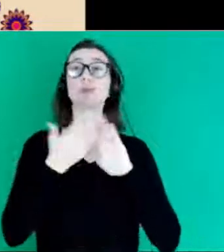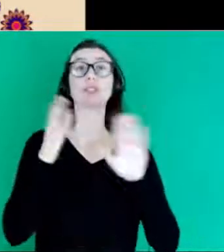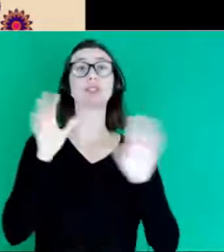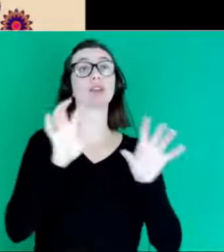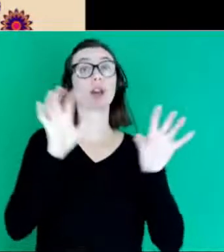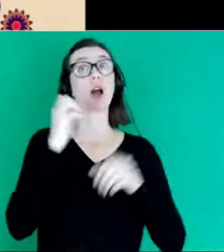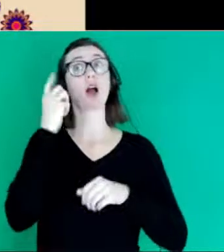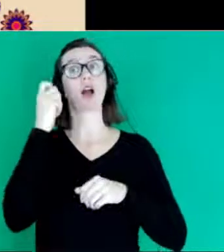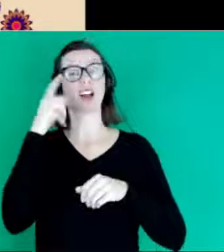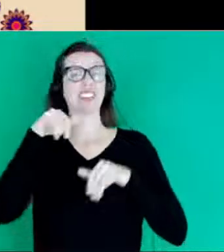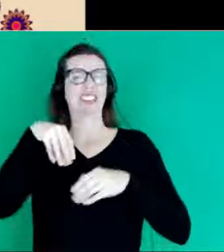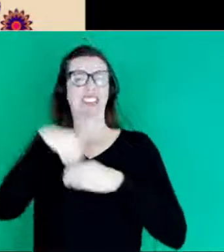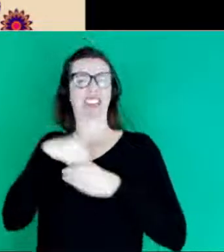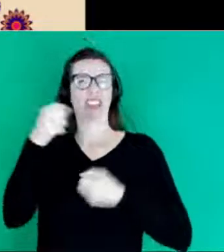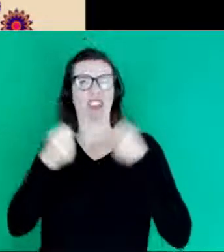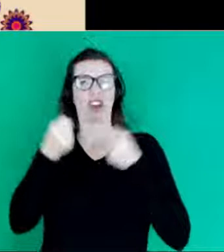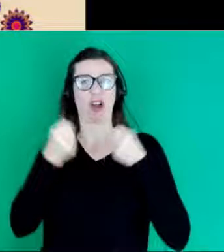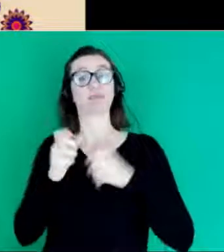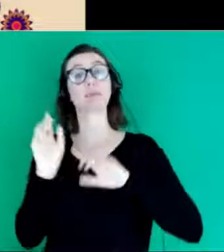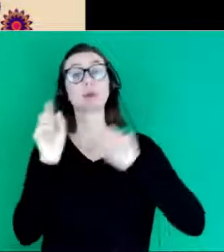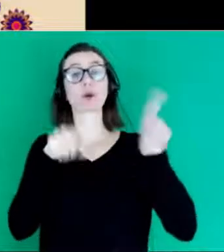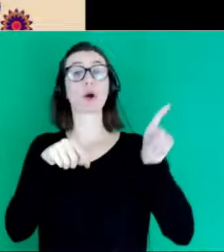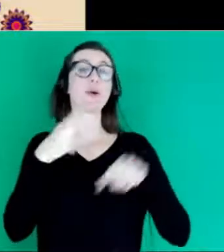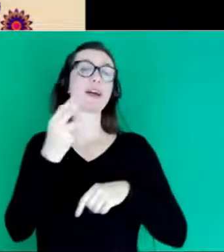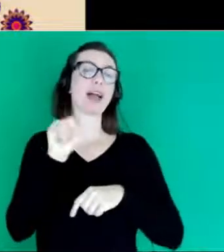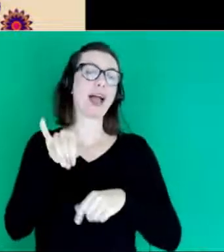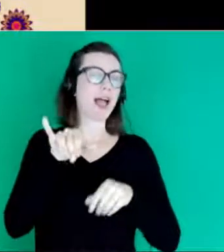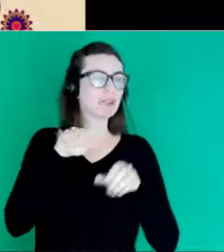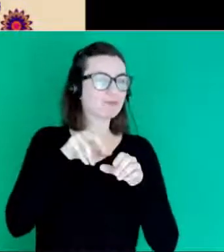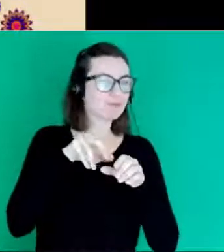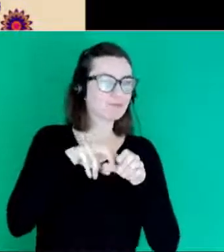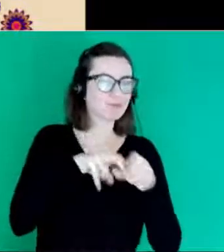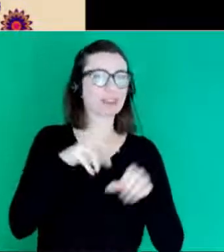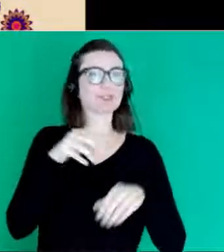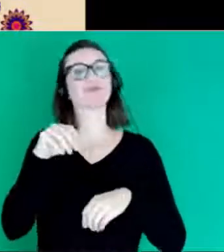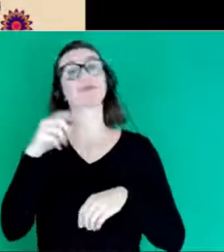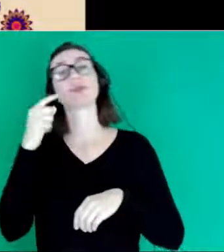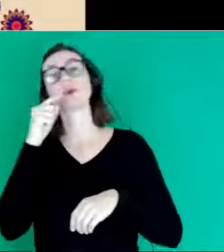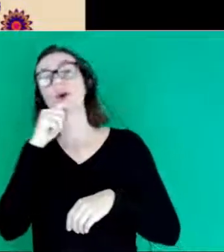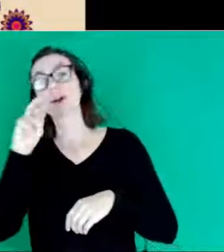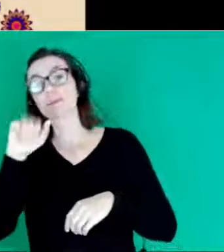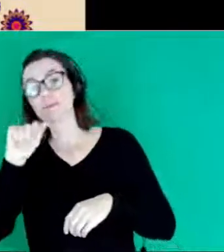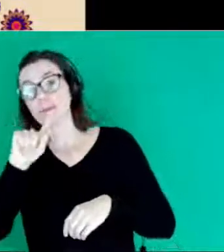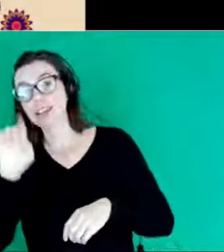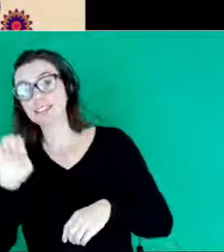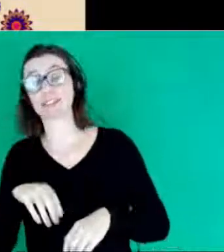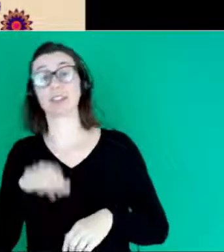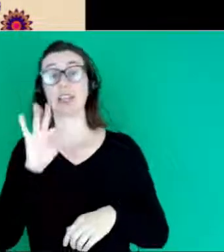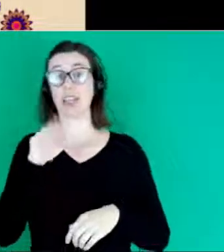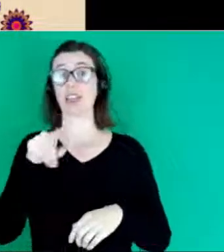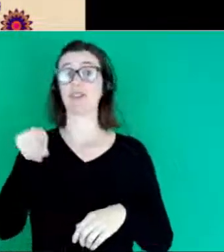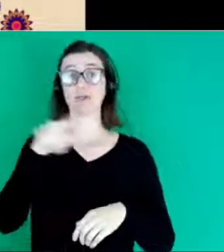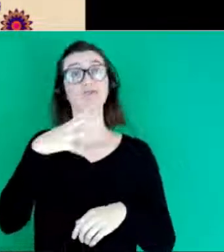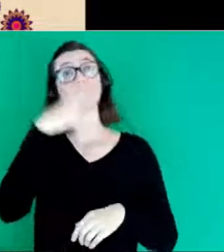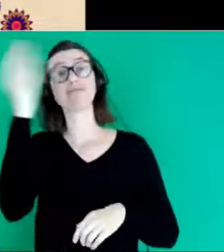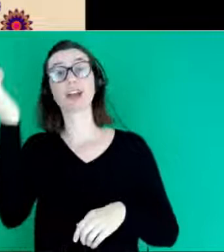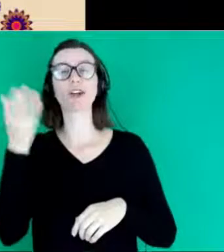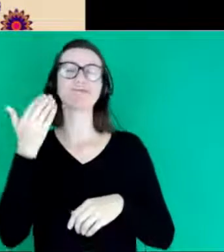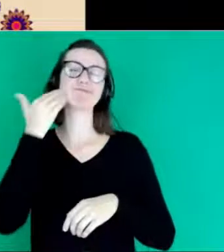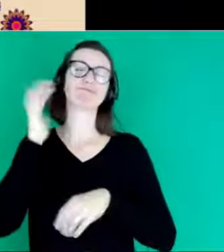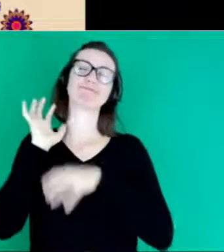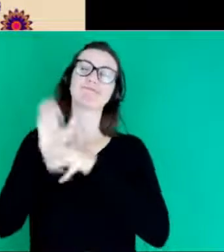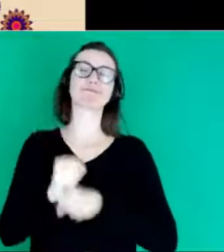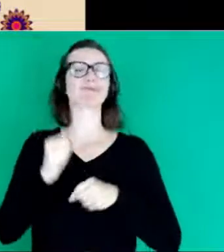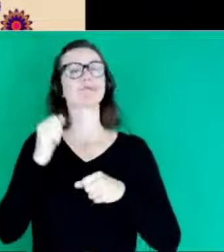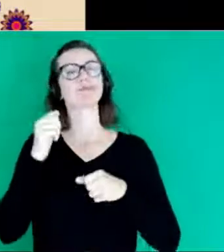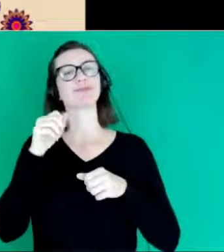car, go to hay rides, corn mazes. If you are going out in traditional trick-or-treating